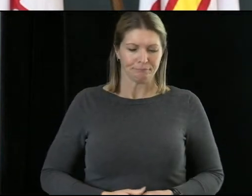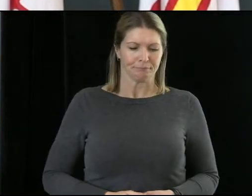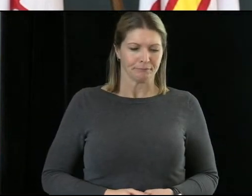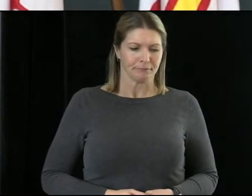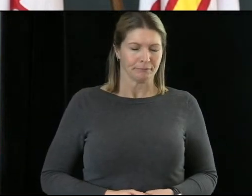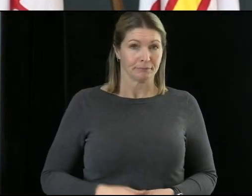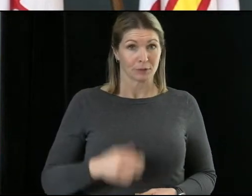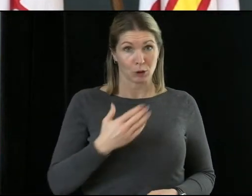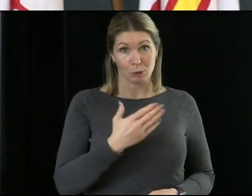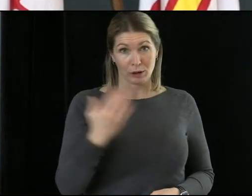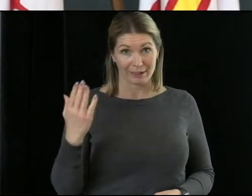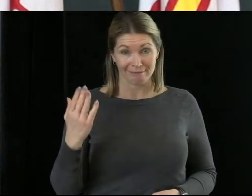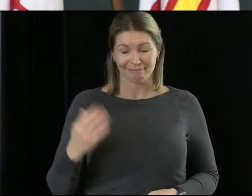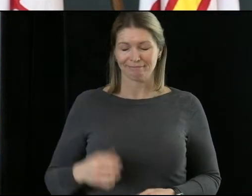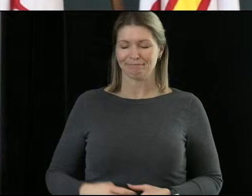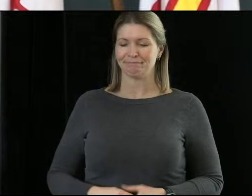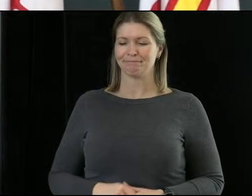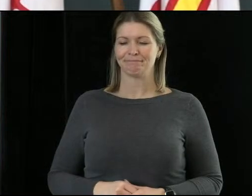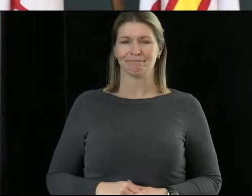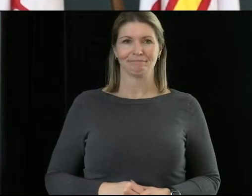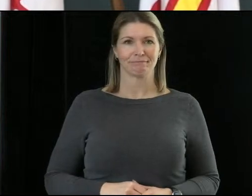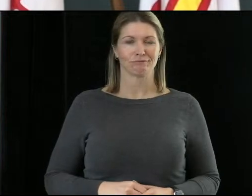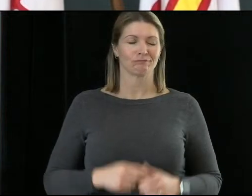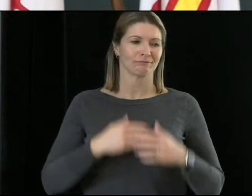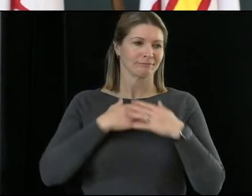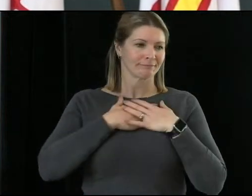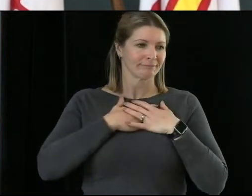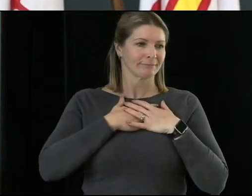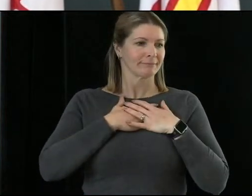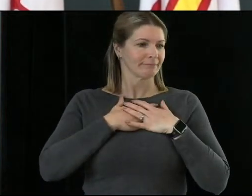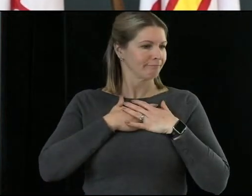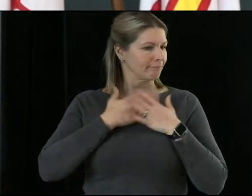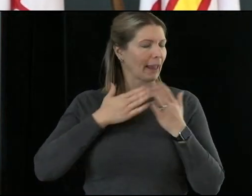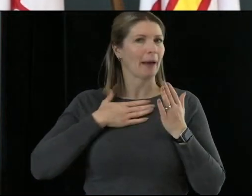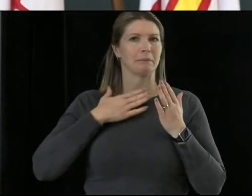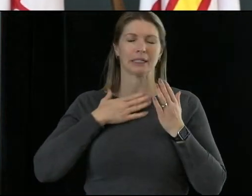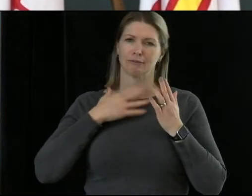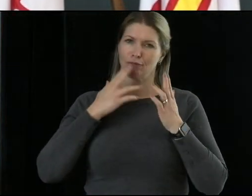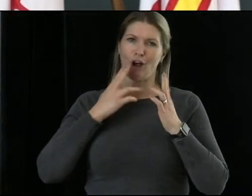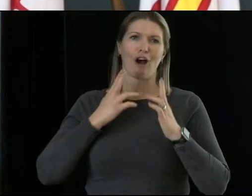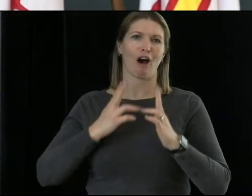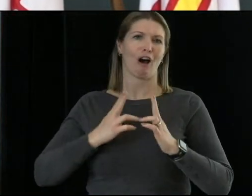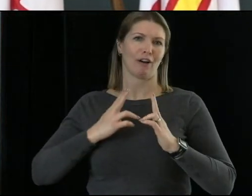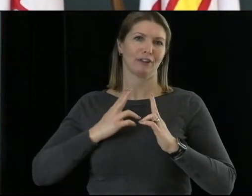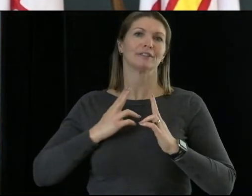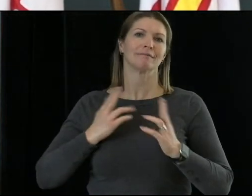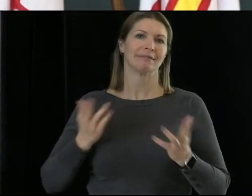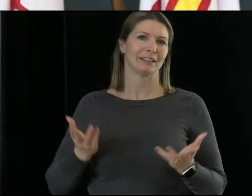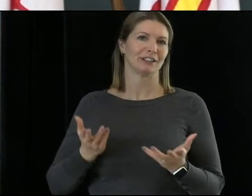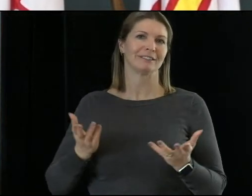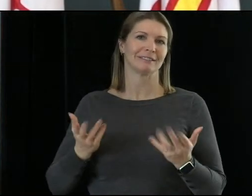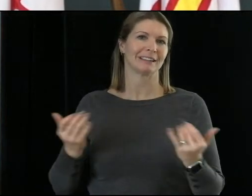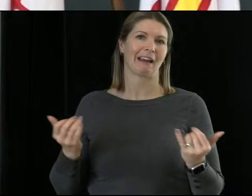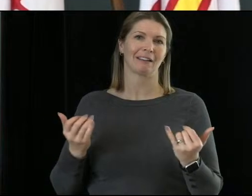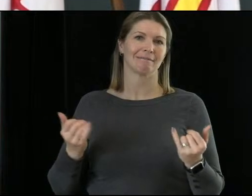Good morning, everyone. I'm honored to be here today as we